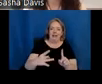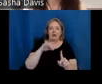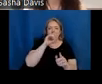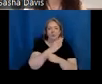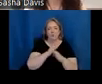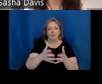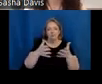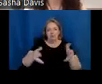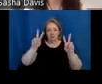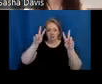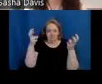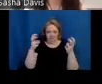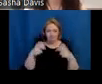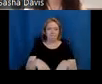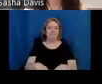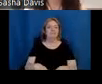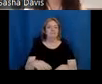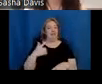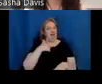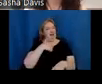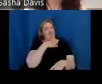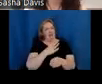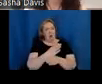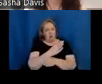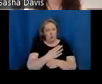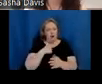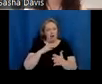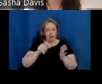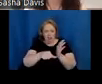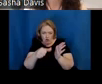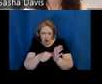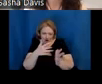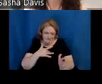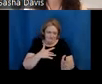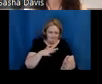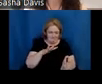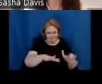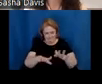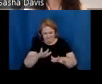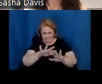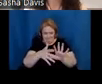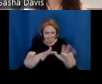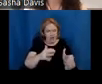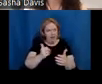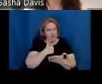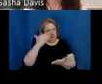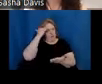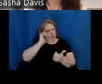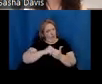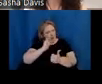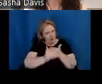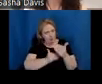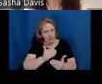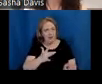wrote, "I like wood. I like to carve it and to judge how the work is going by feeling the carved surface. There is a